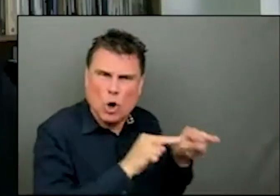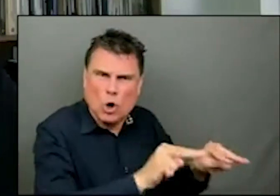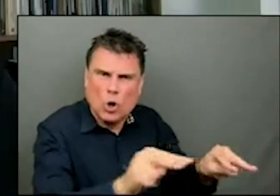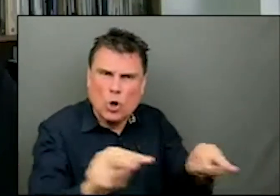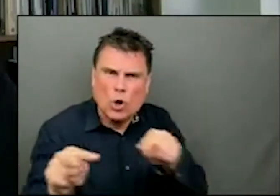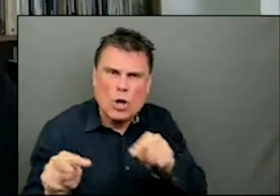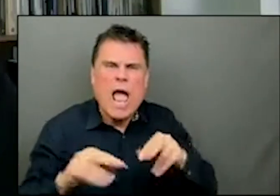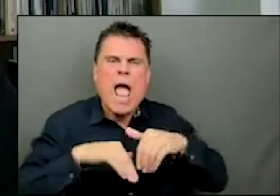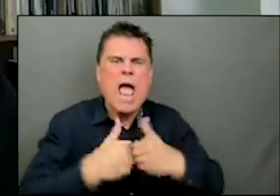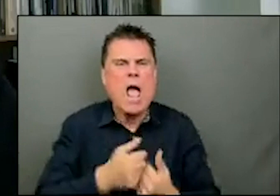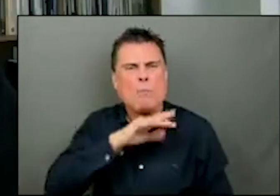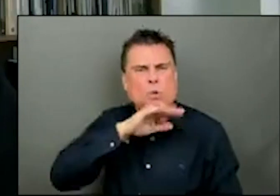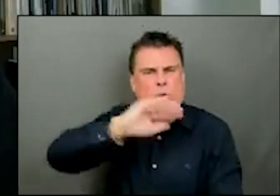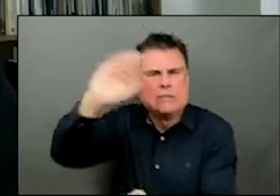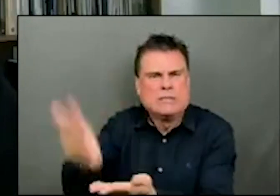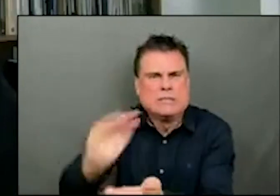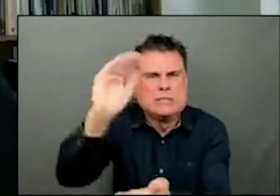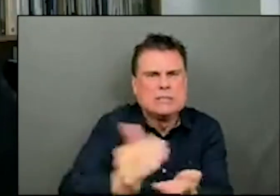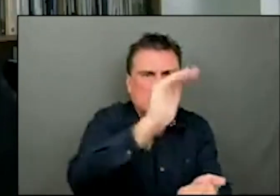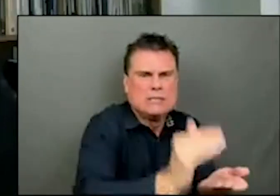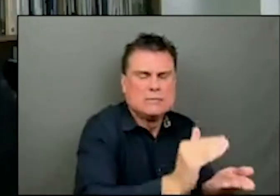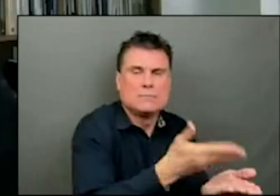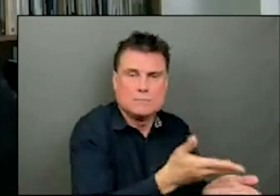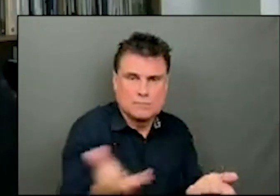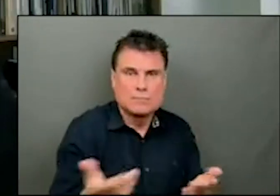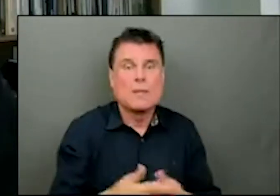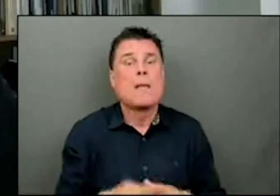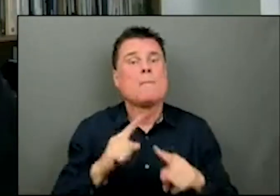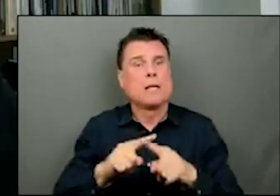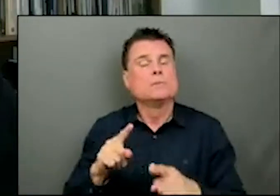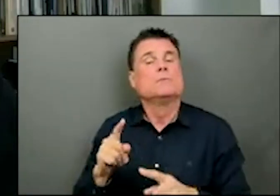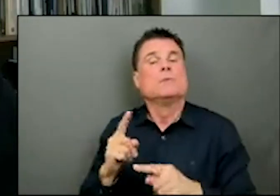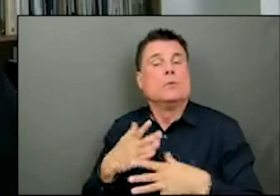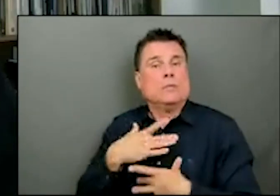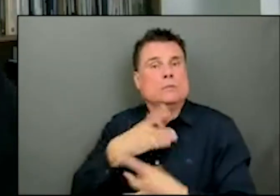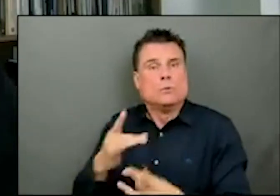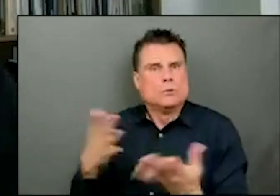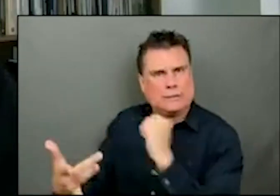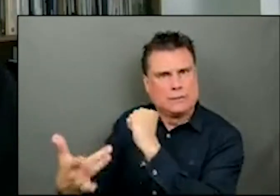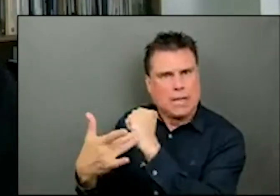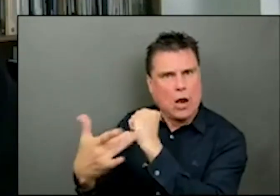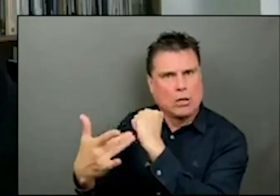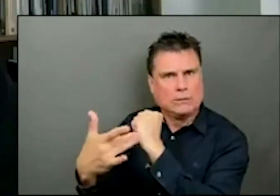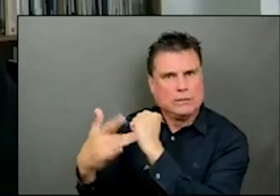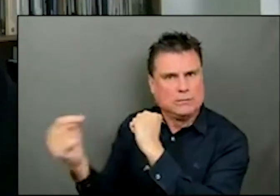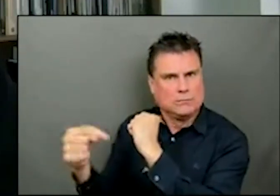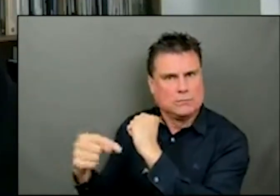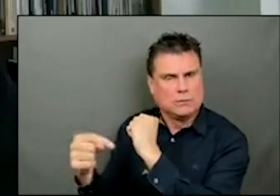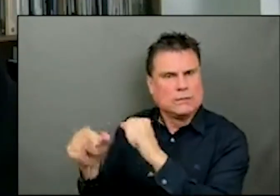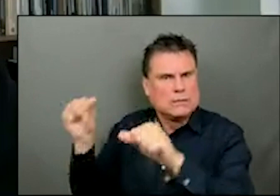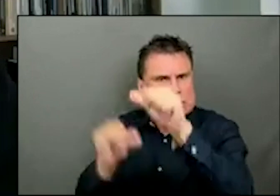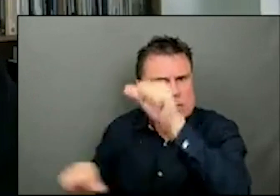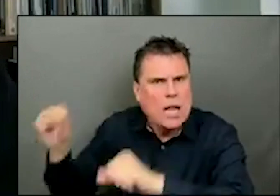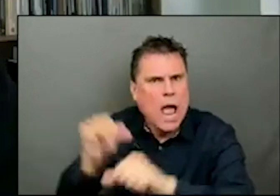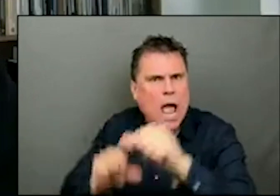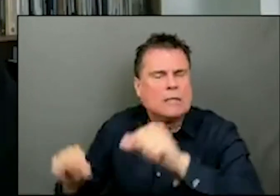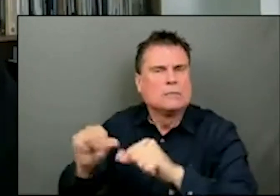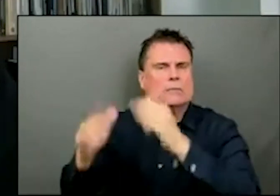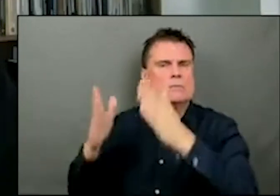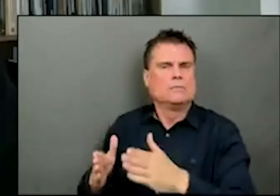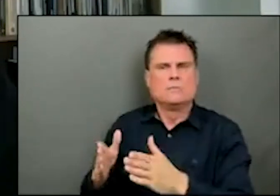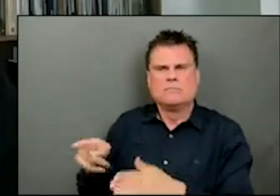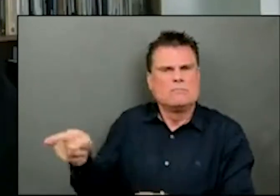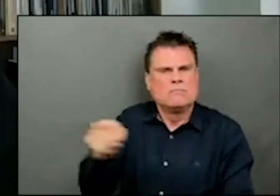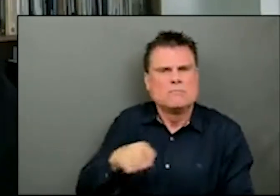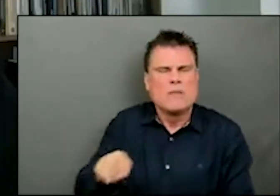strong in digital technology, fusion energy, hydrogen and fuel cells, life sciences, regenerative agriculture,